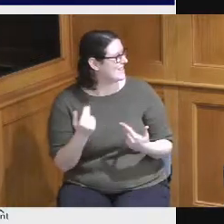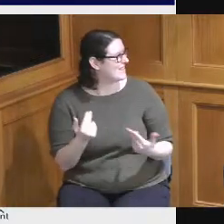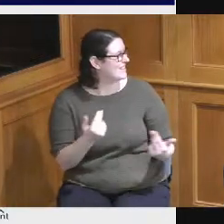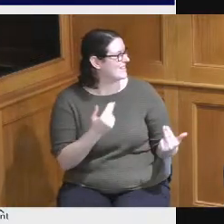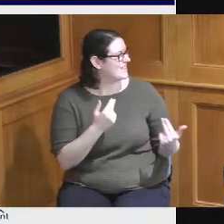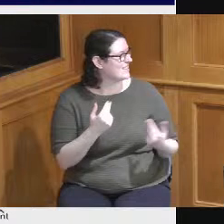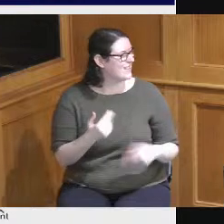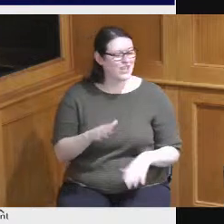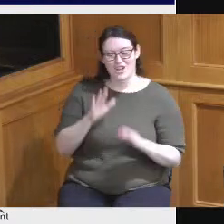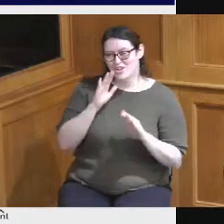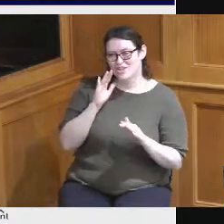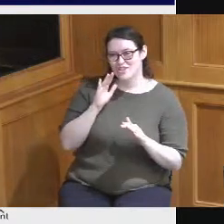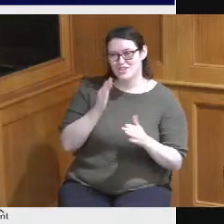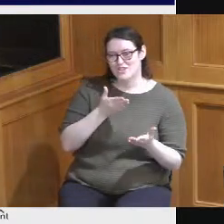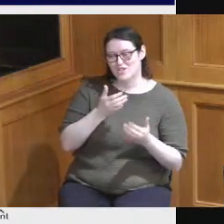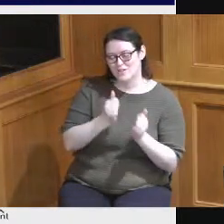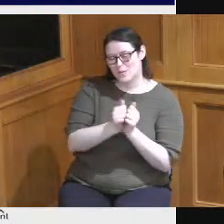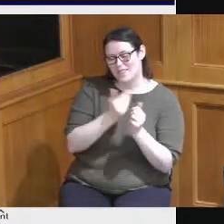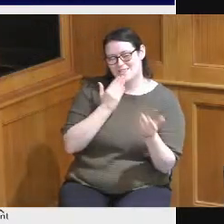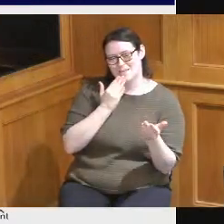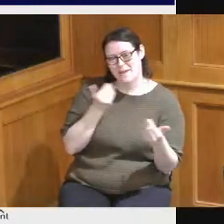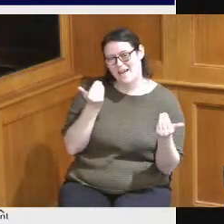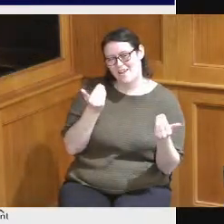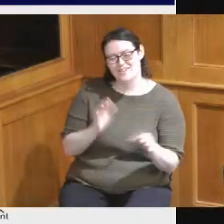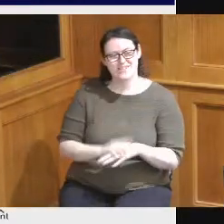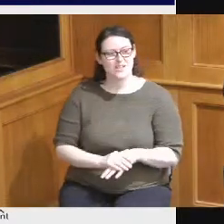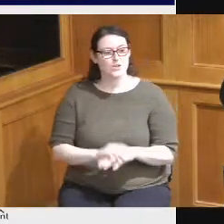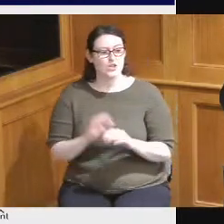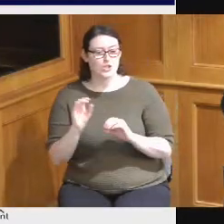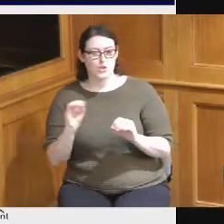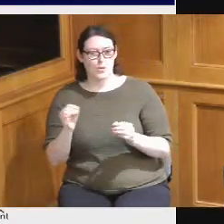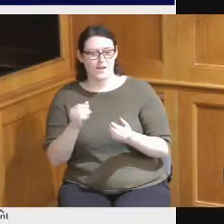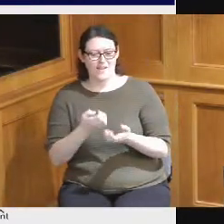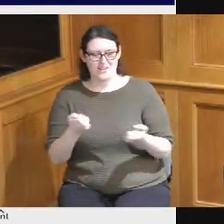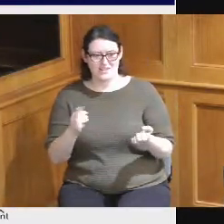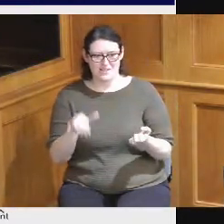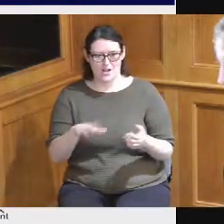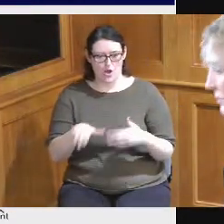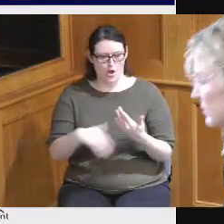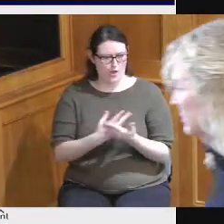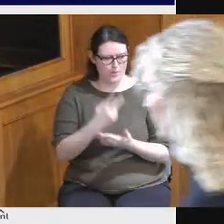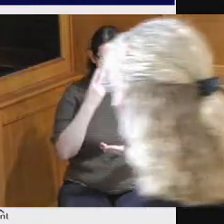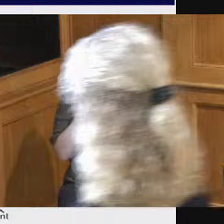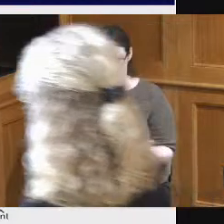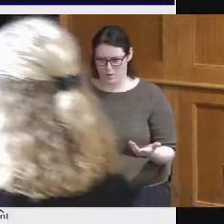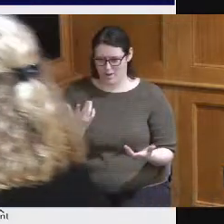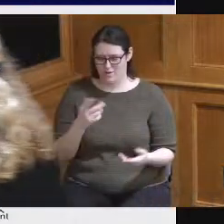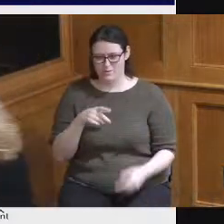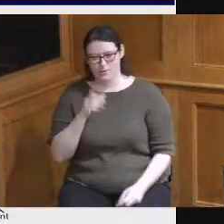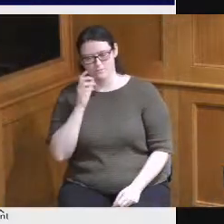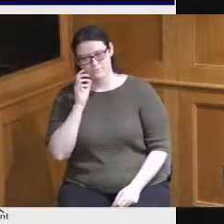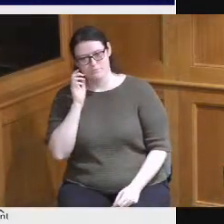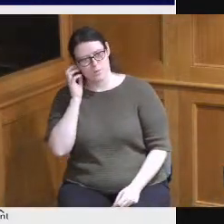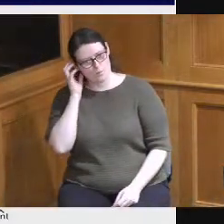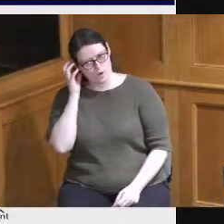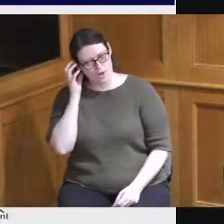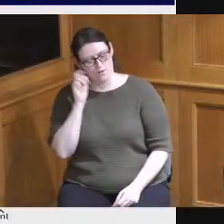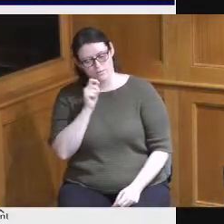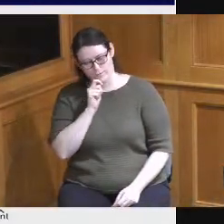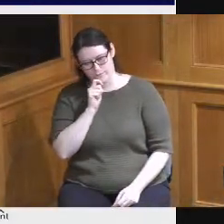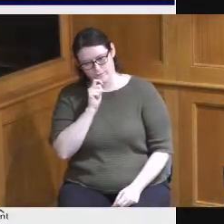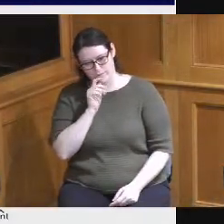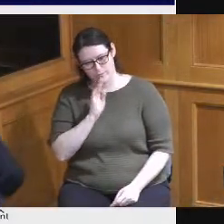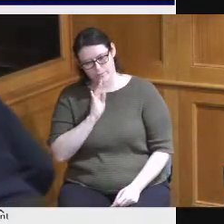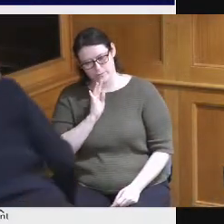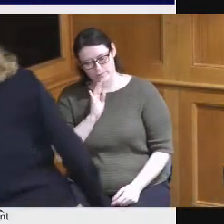Service with this one. There was no evidence of that, because all we could see is him talking on the radio, and you could see the